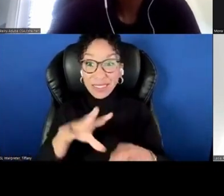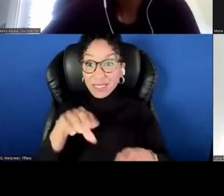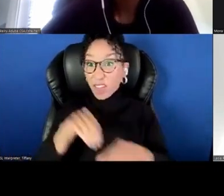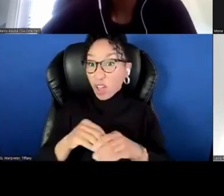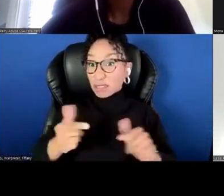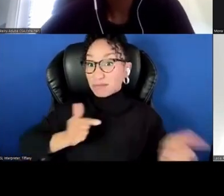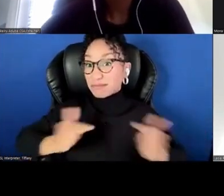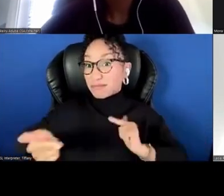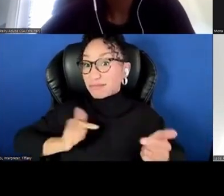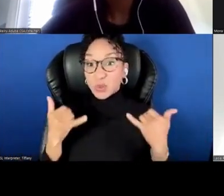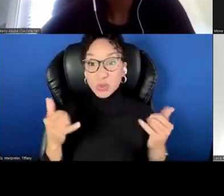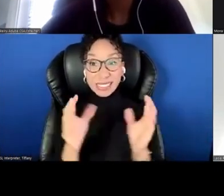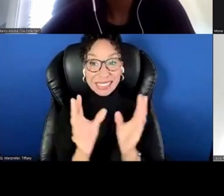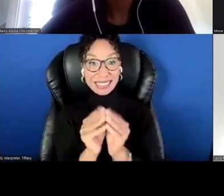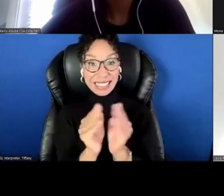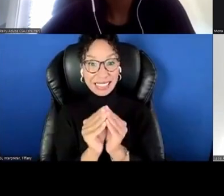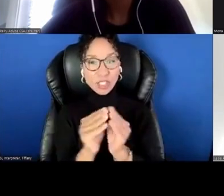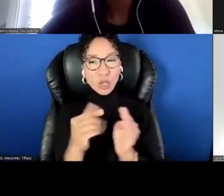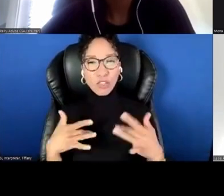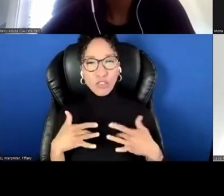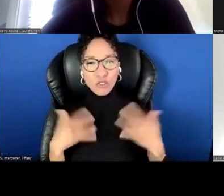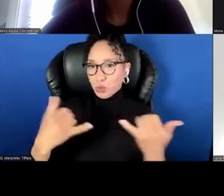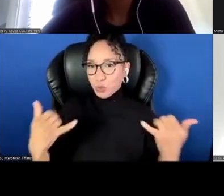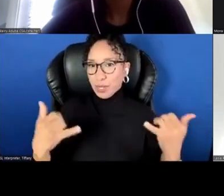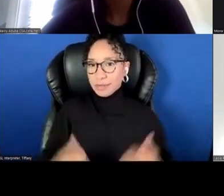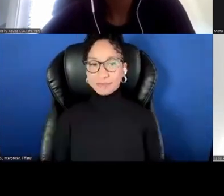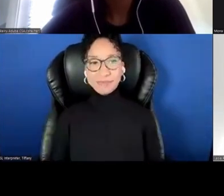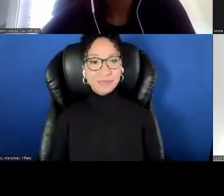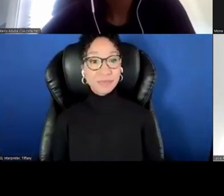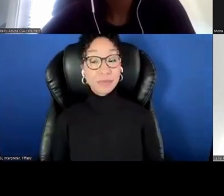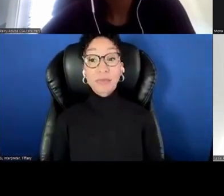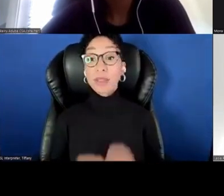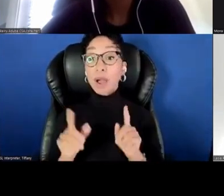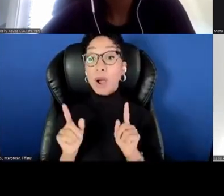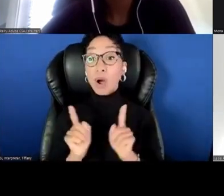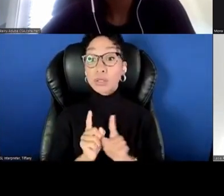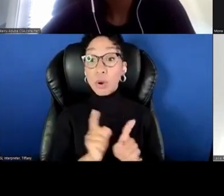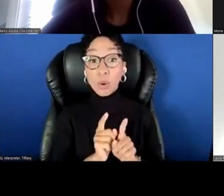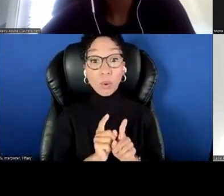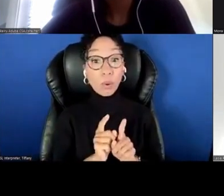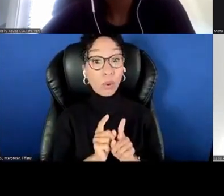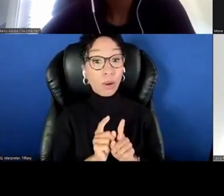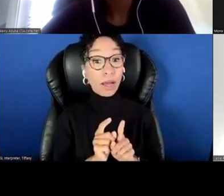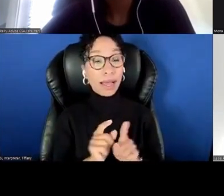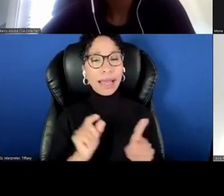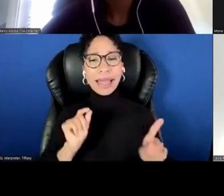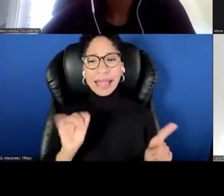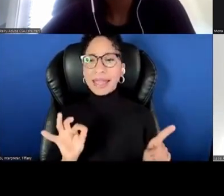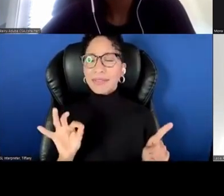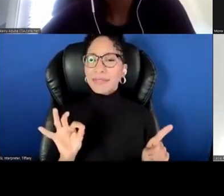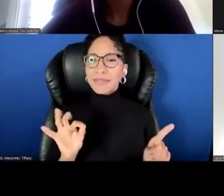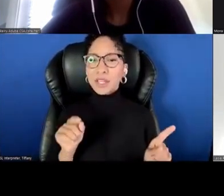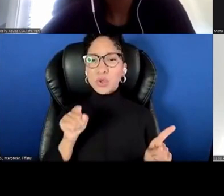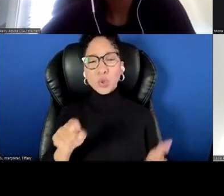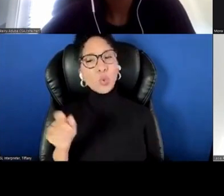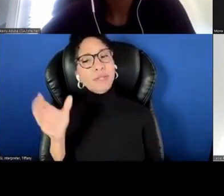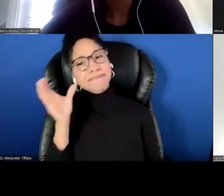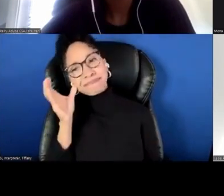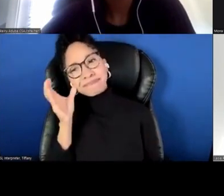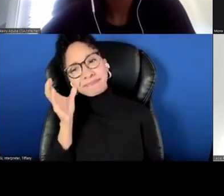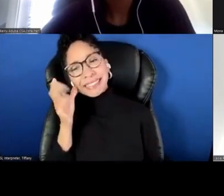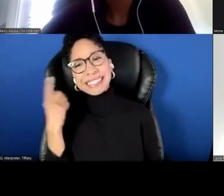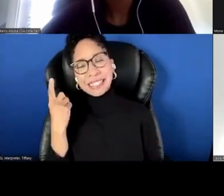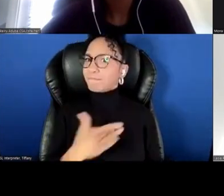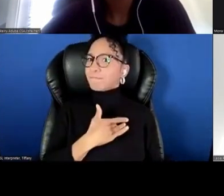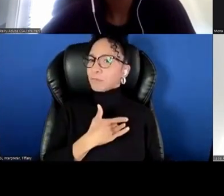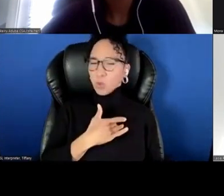thrilled about today's deep dive and discussion. Also, if there's anything that's resonating with you at the moment, I'm going to drop